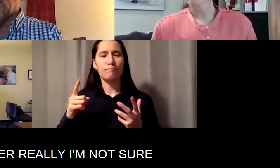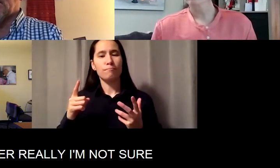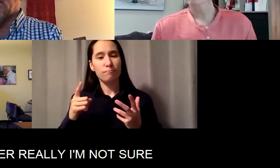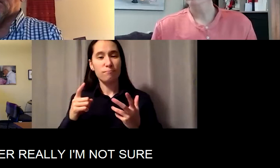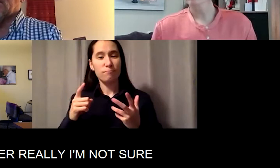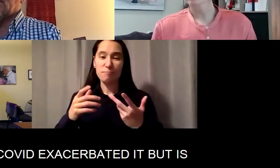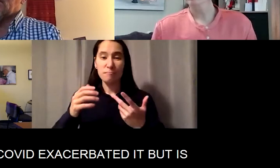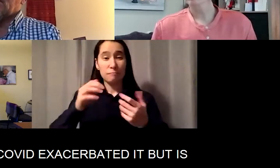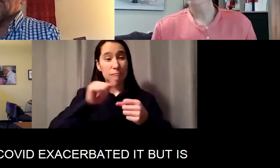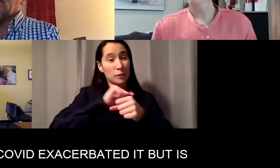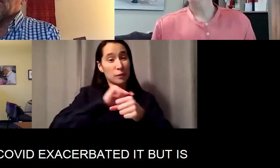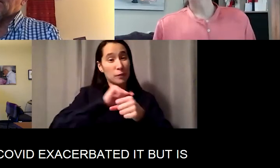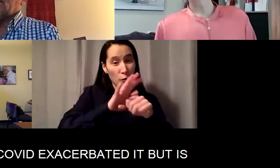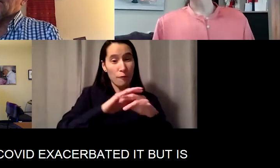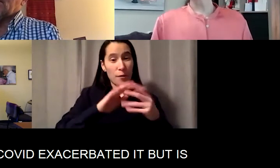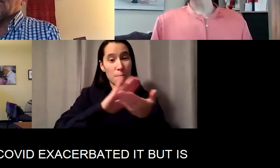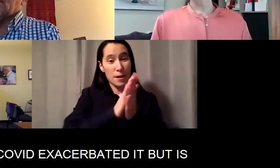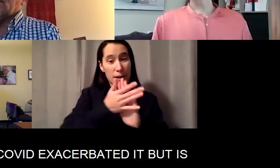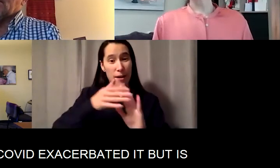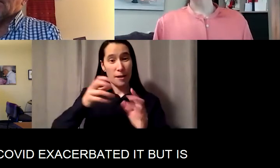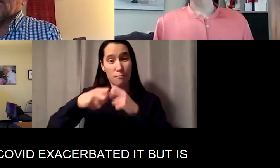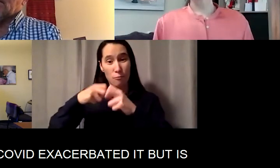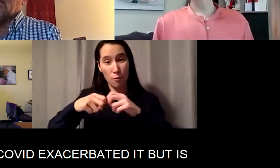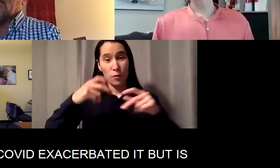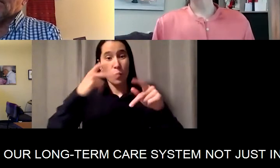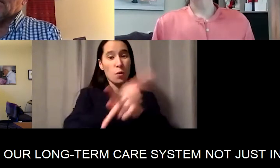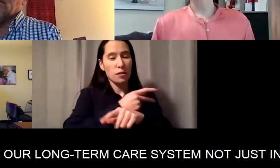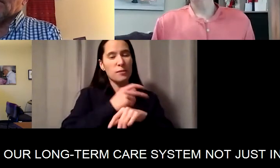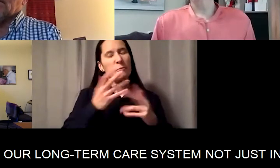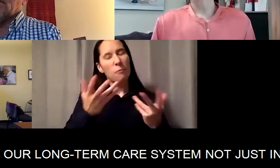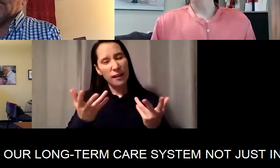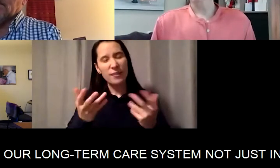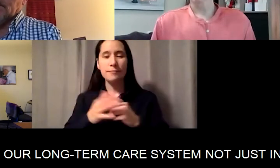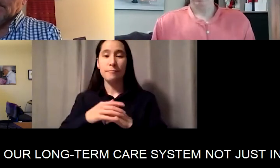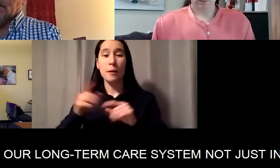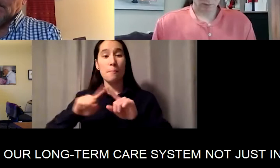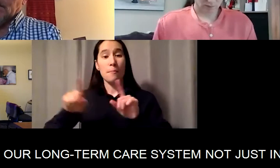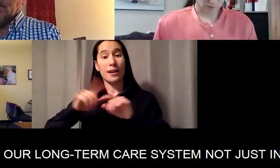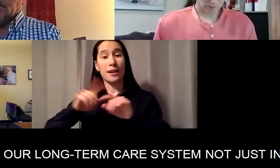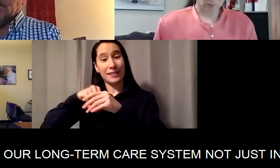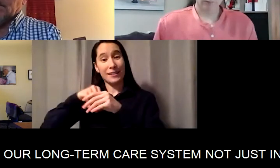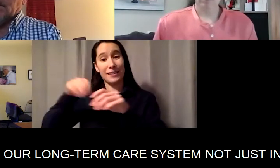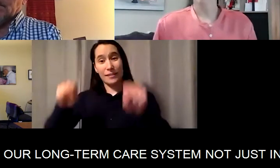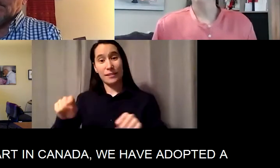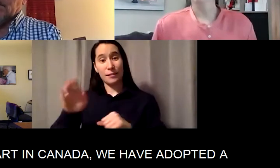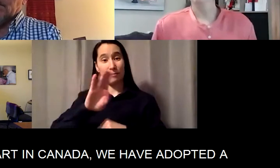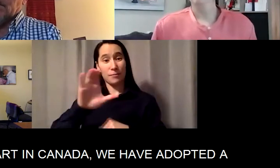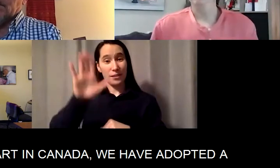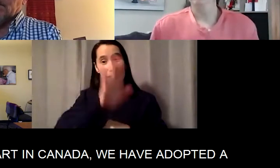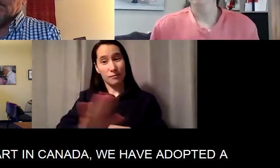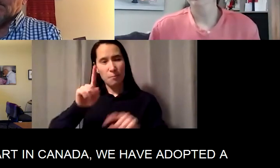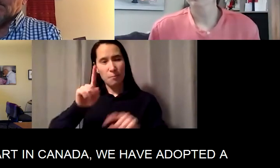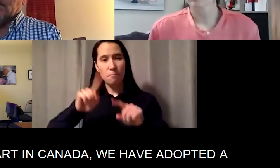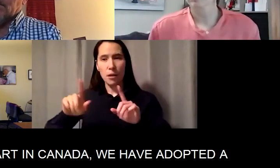COVID exacerbated it, but is the degree to which in our long-term care system, not just in BC, but for the most part in